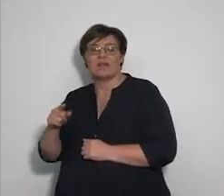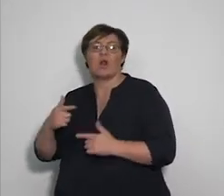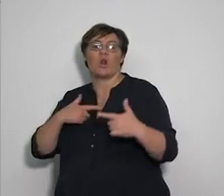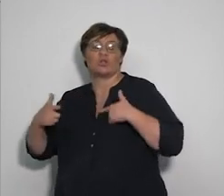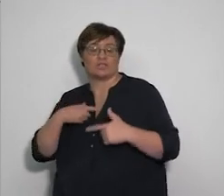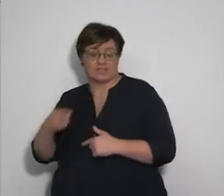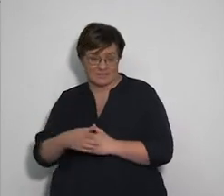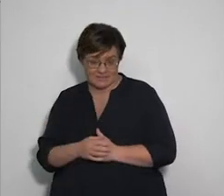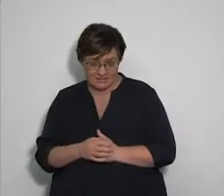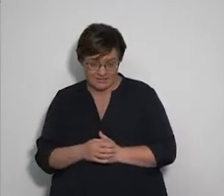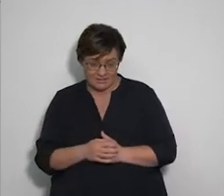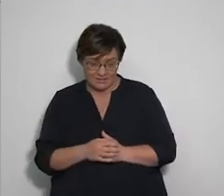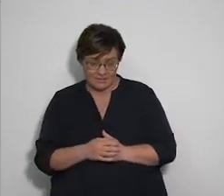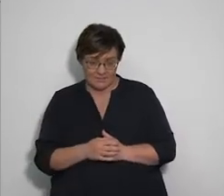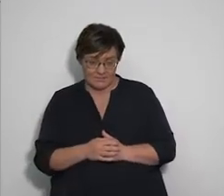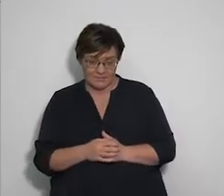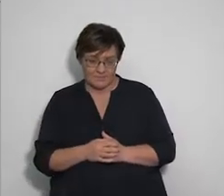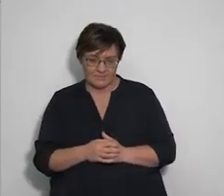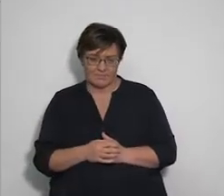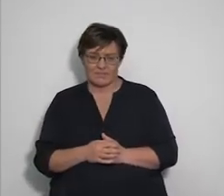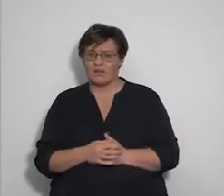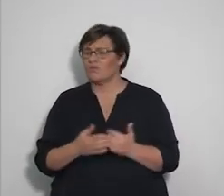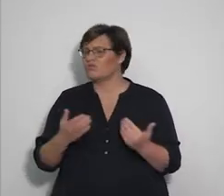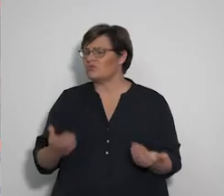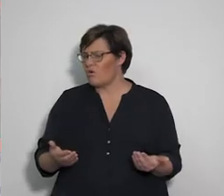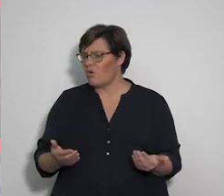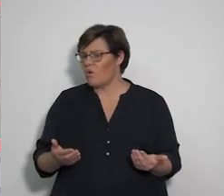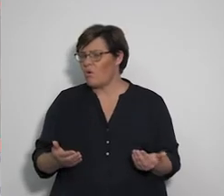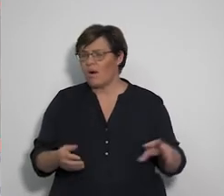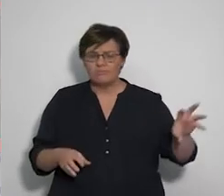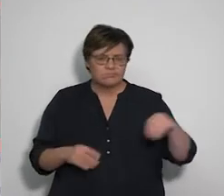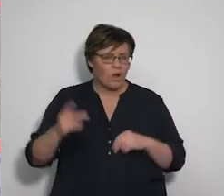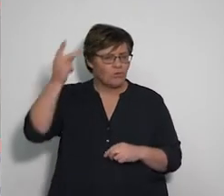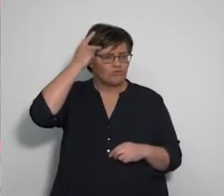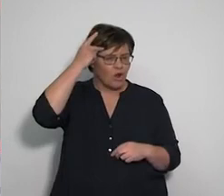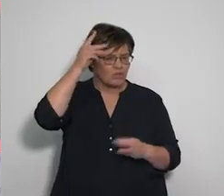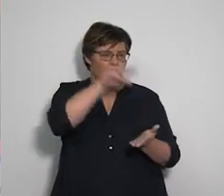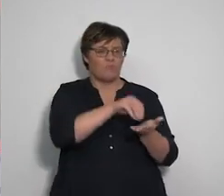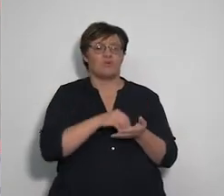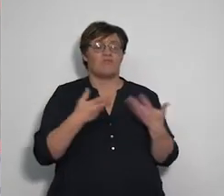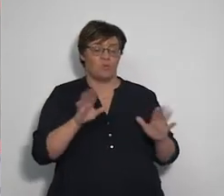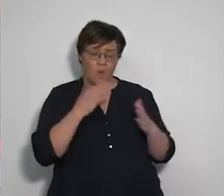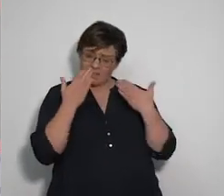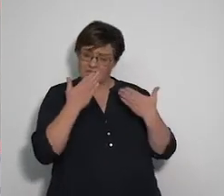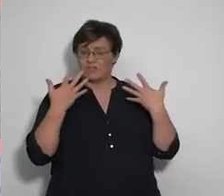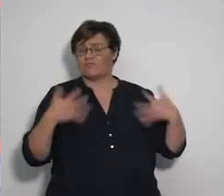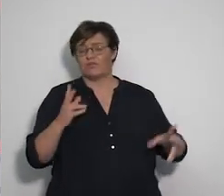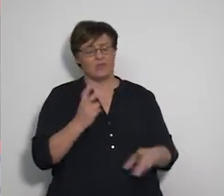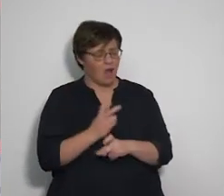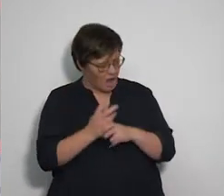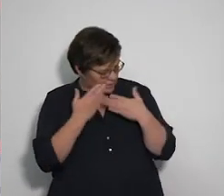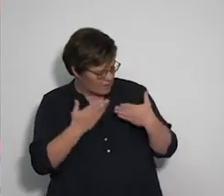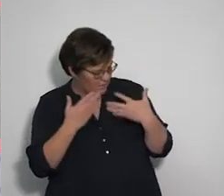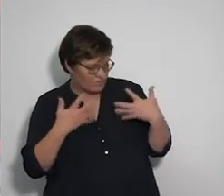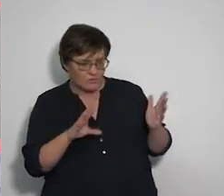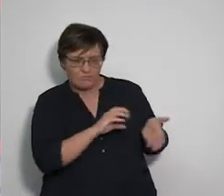S-shape, we're looking at logistic growth curves. So we're bringing all this knowledge that you've studied so